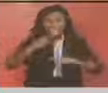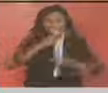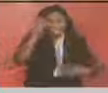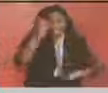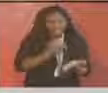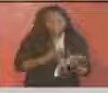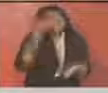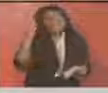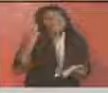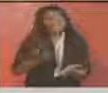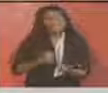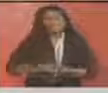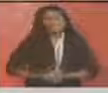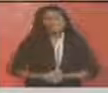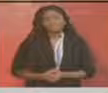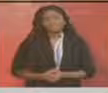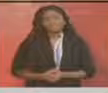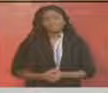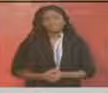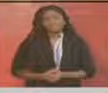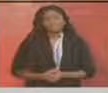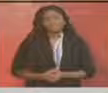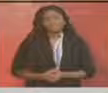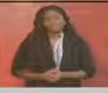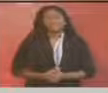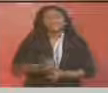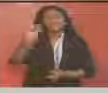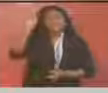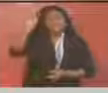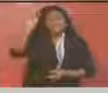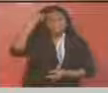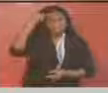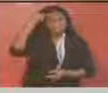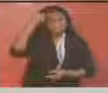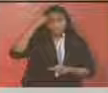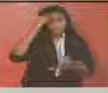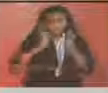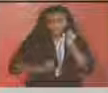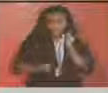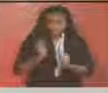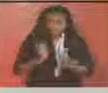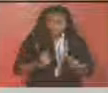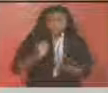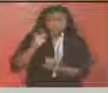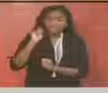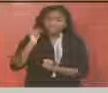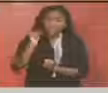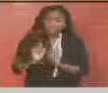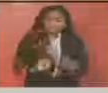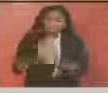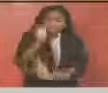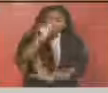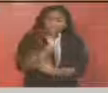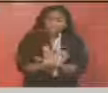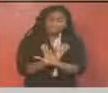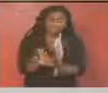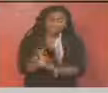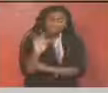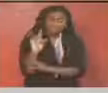evidence. The government of the Republic of Trinidad and Tobago on September